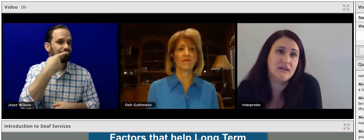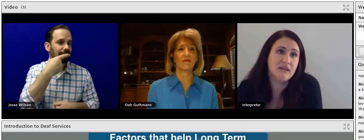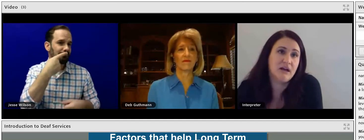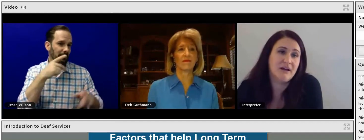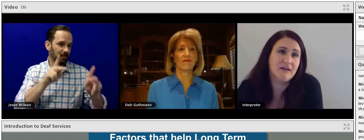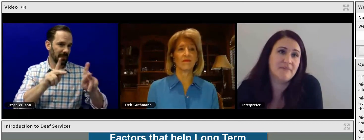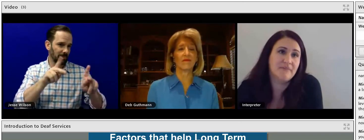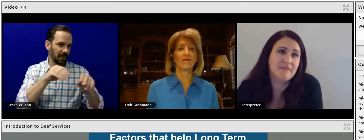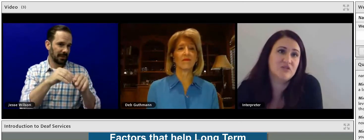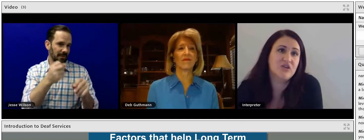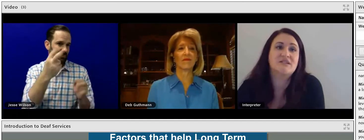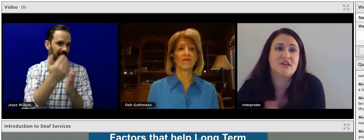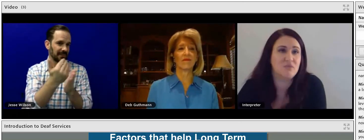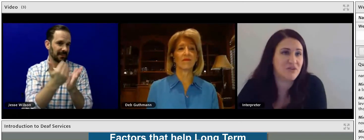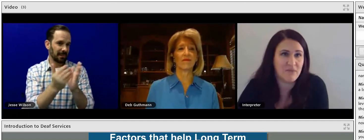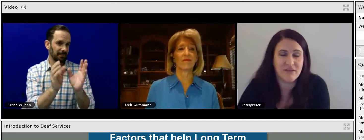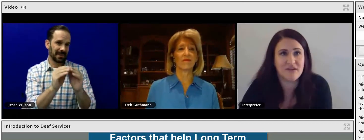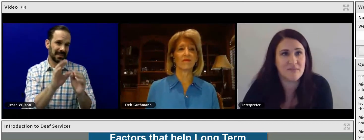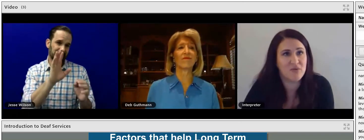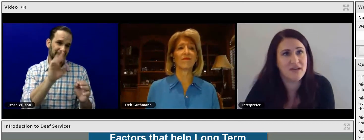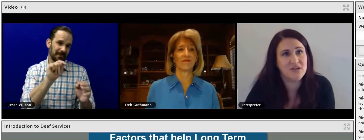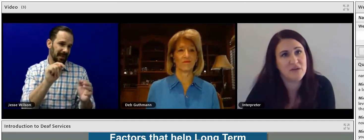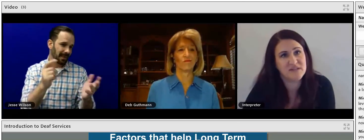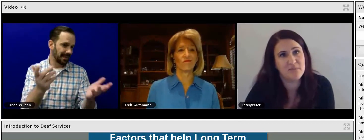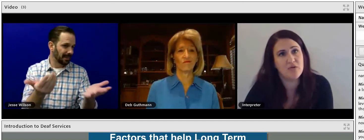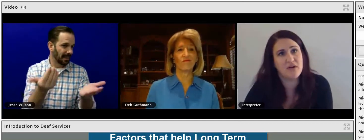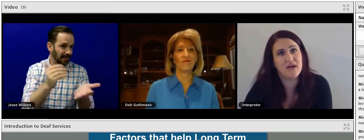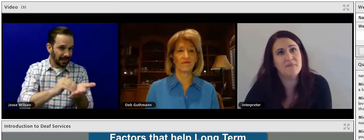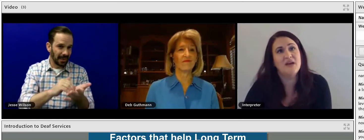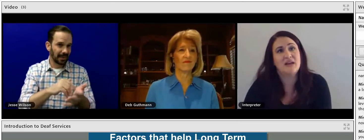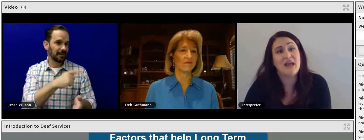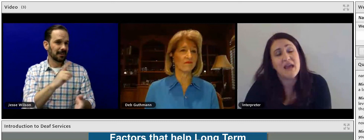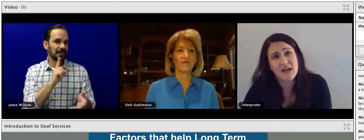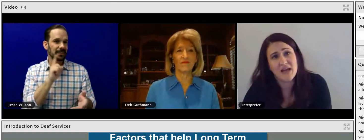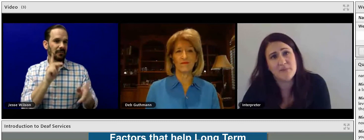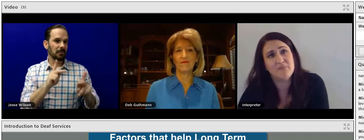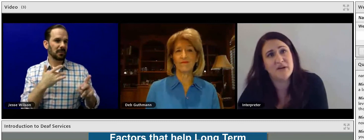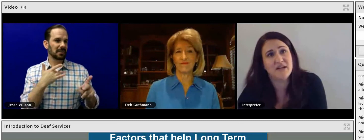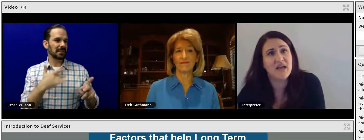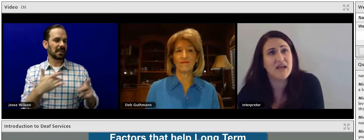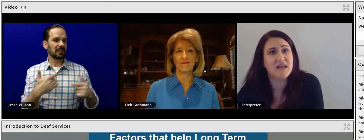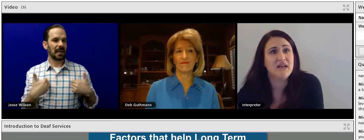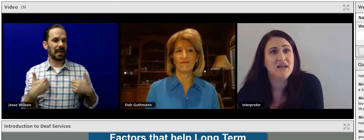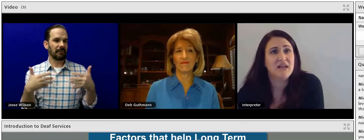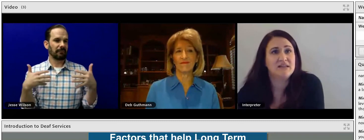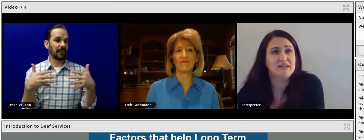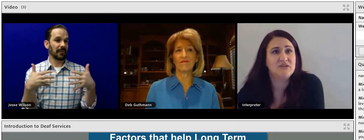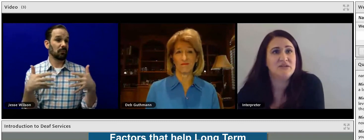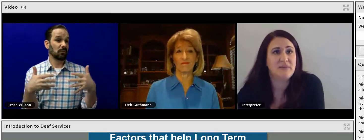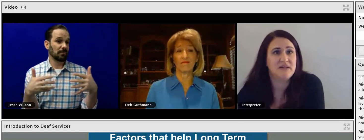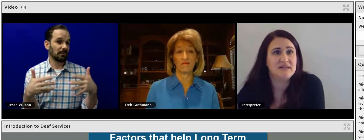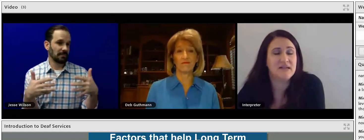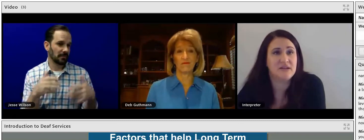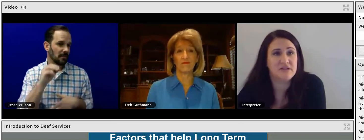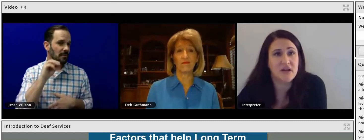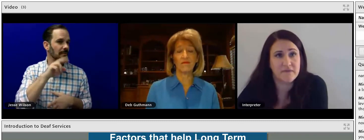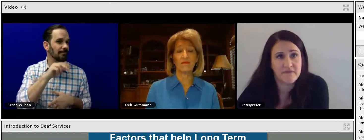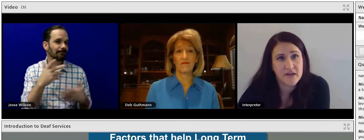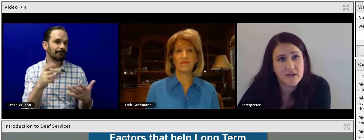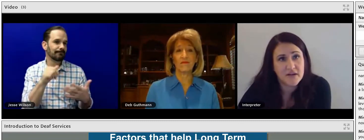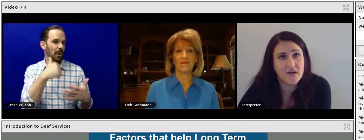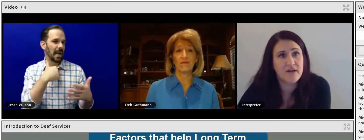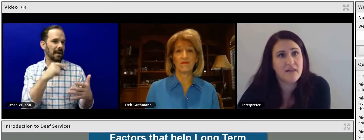also can, trying to communicate with hearing people in a 12-step program can happen, but again, you typically see that